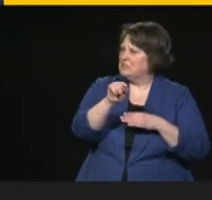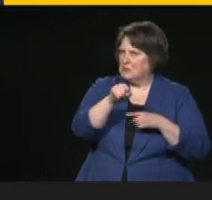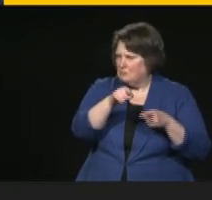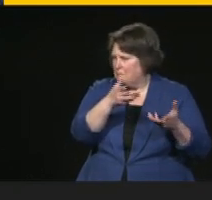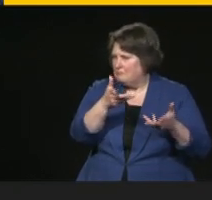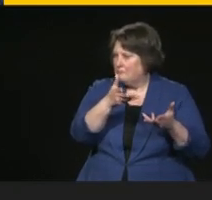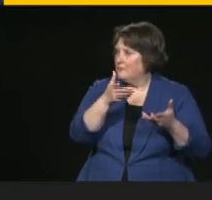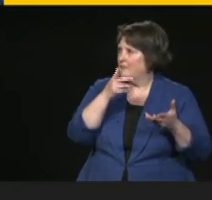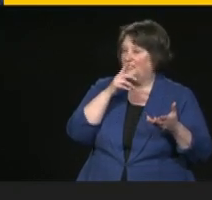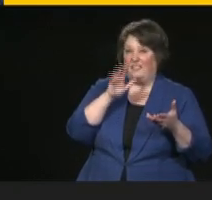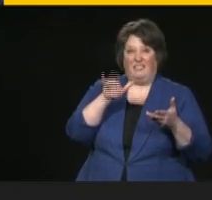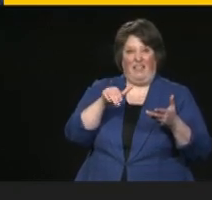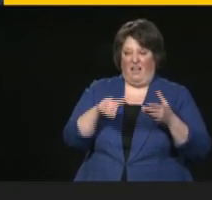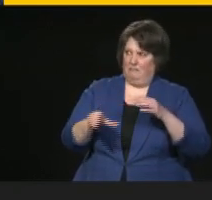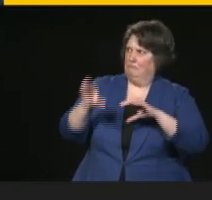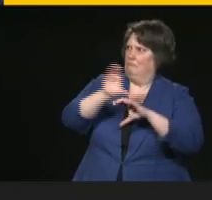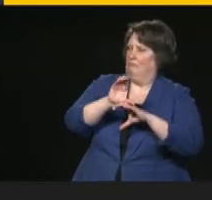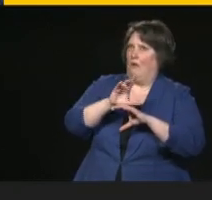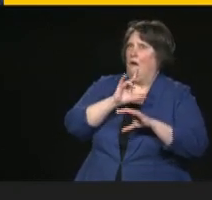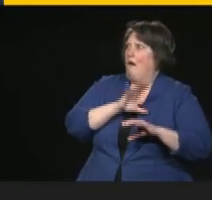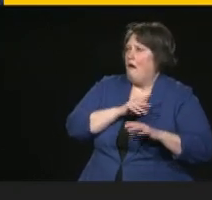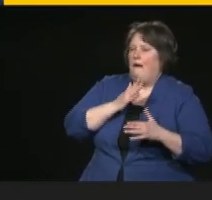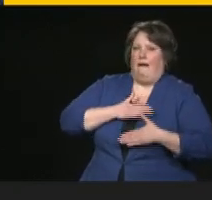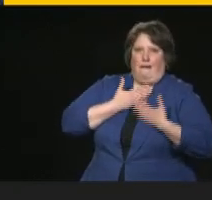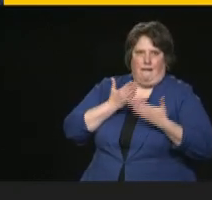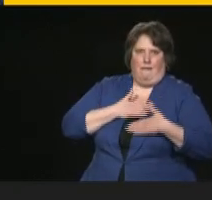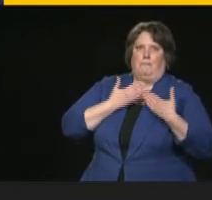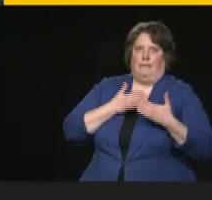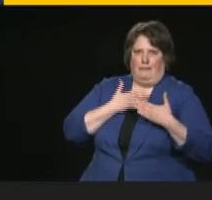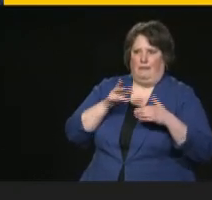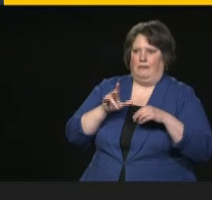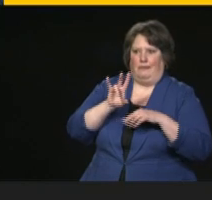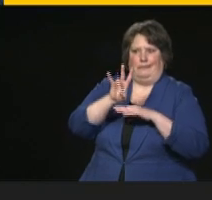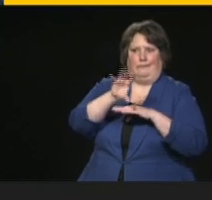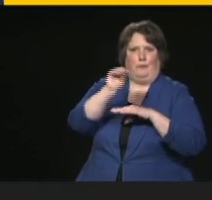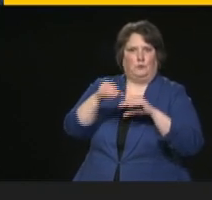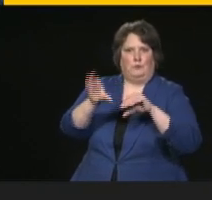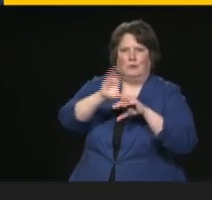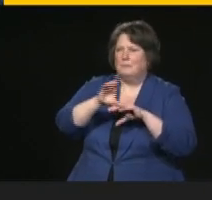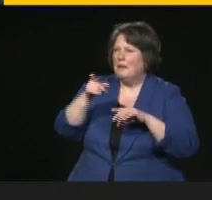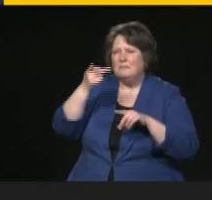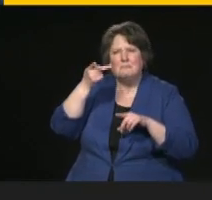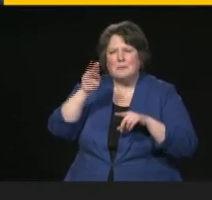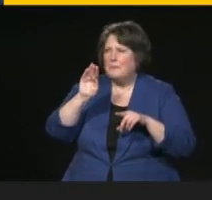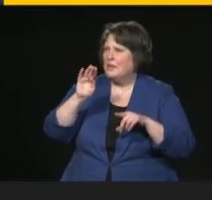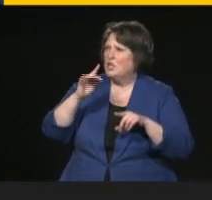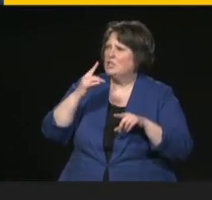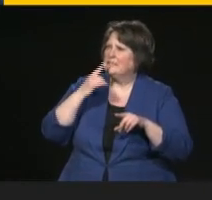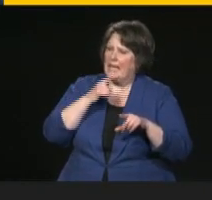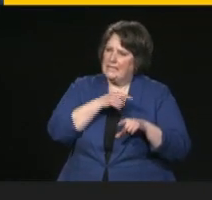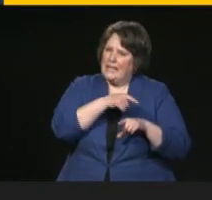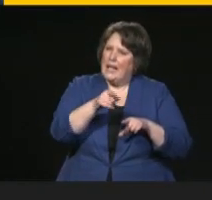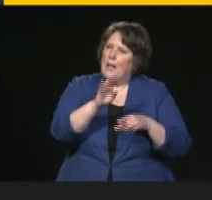really happy about that. But the Prime Minister kept talking about qualifying businesses. Can you just give us an idea of what exactly these businesses need